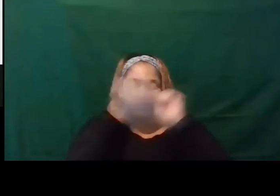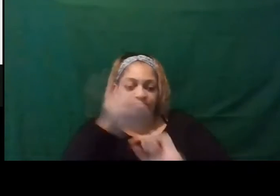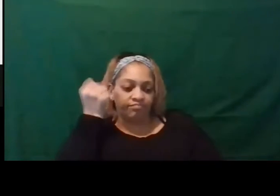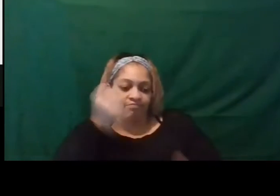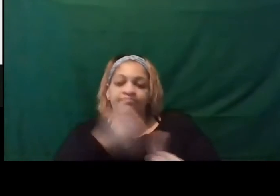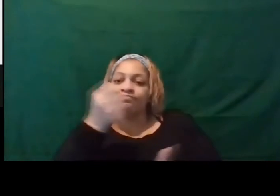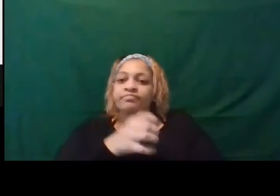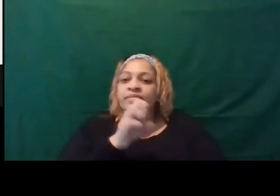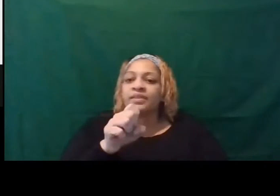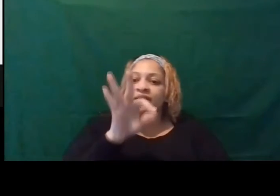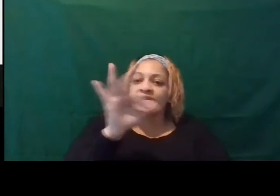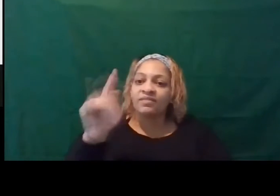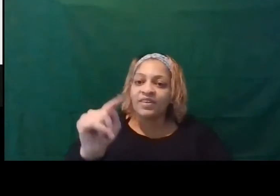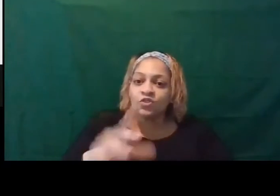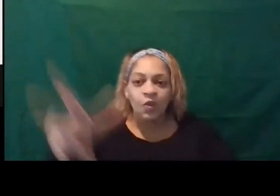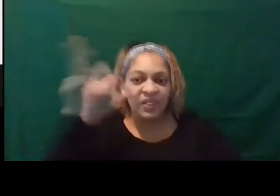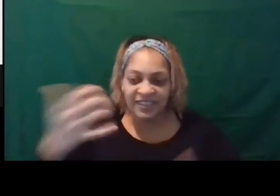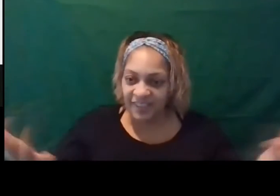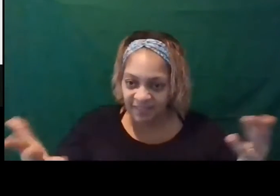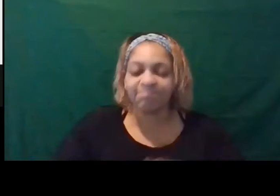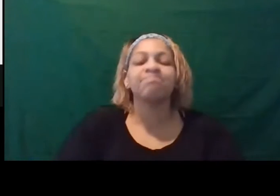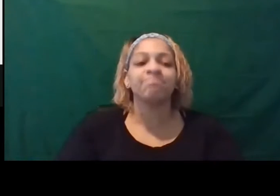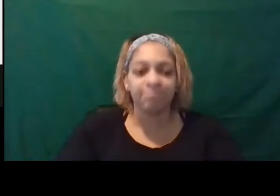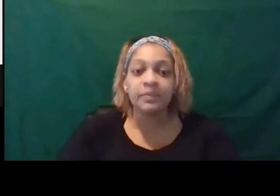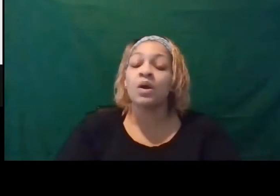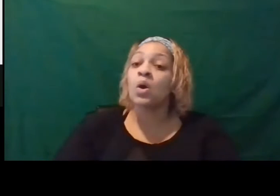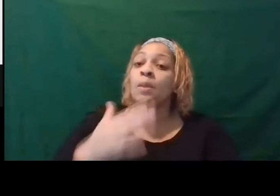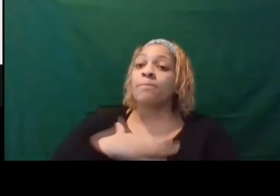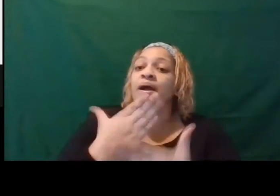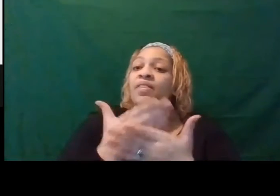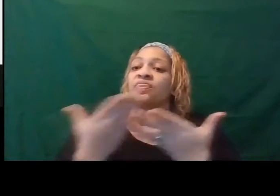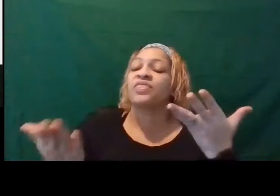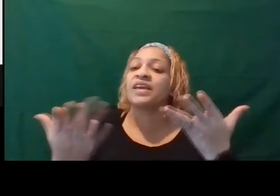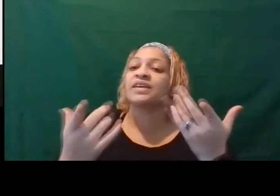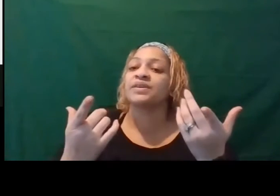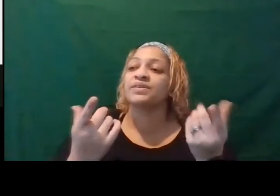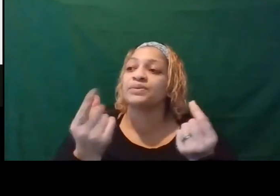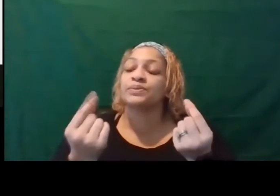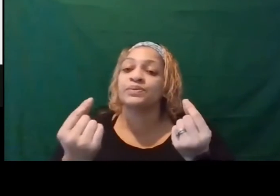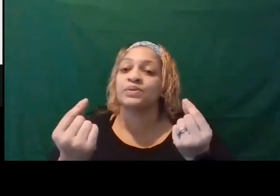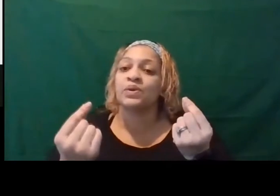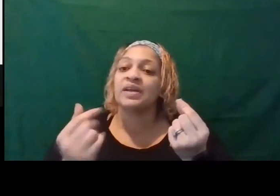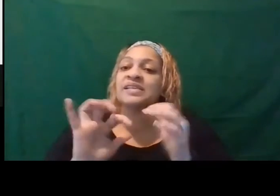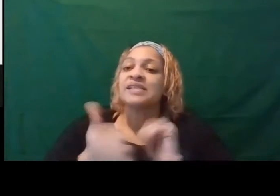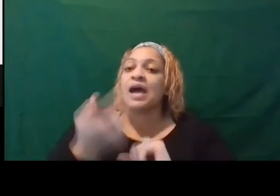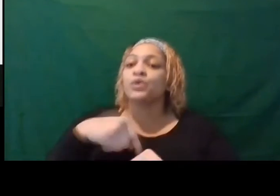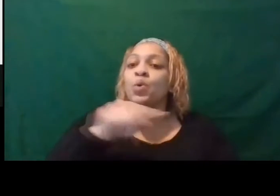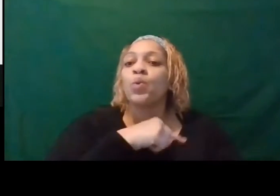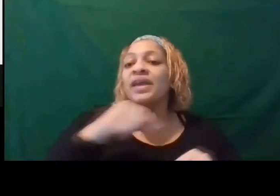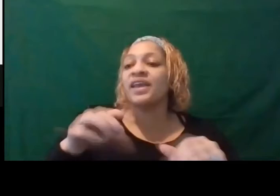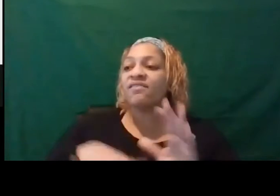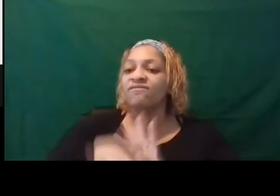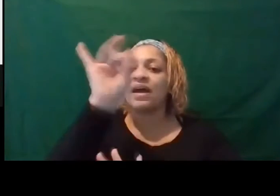effects. So now listen here. Because my thing has been, and this is where we're moving, is how do we